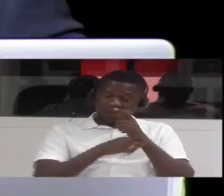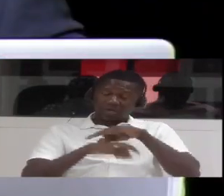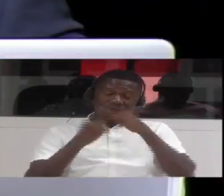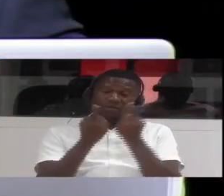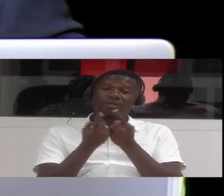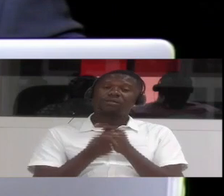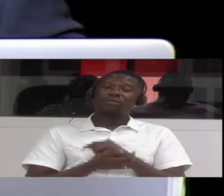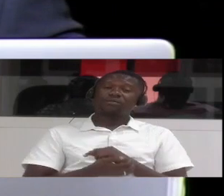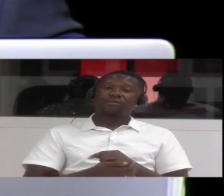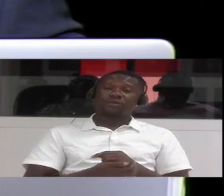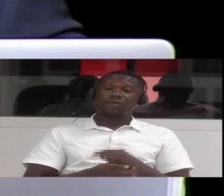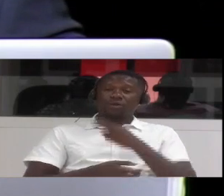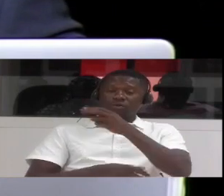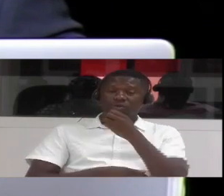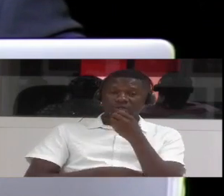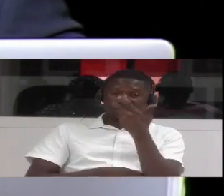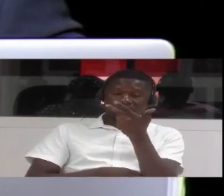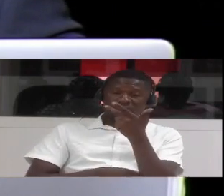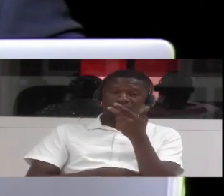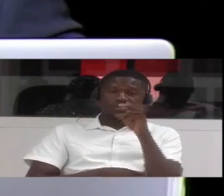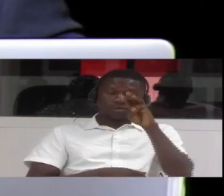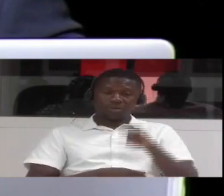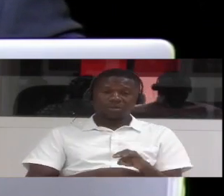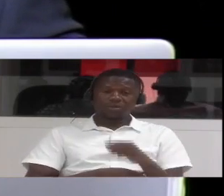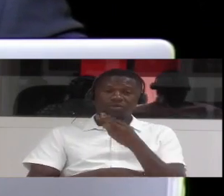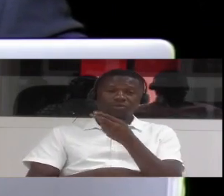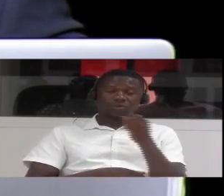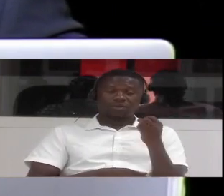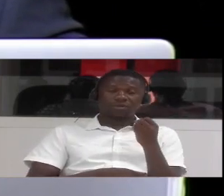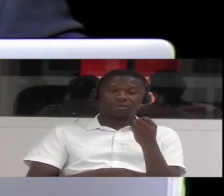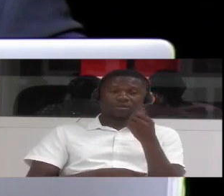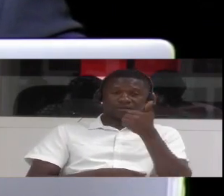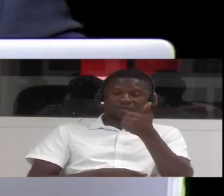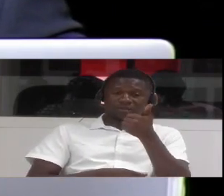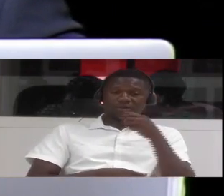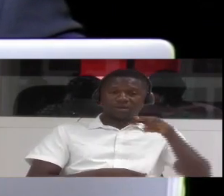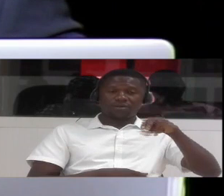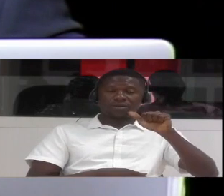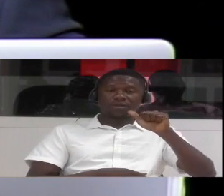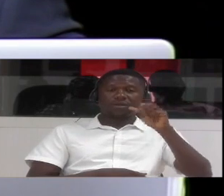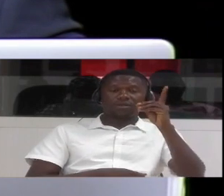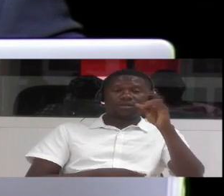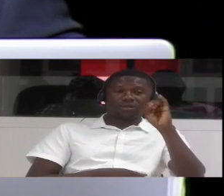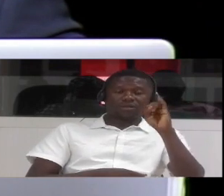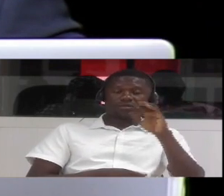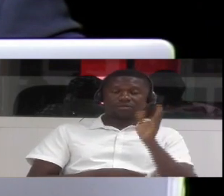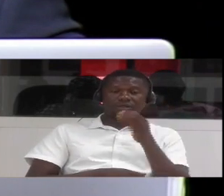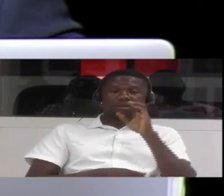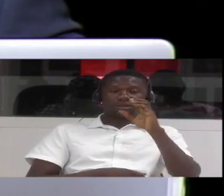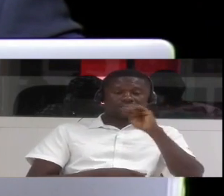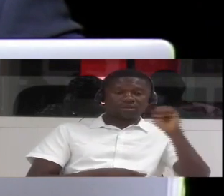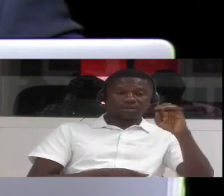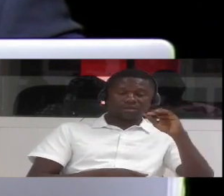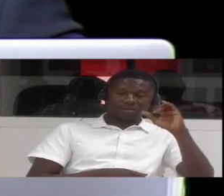28 March 2006, Madi Sise of the Independent. This was a closure of the